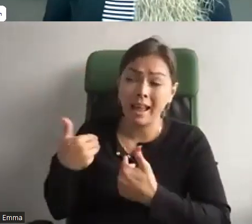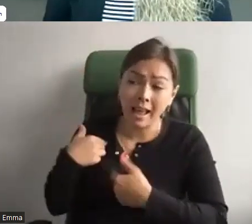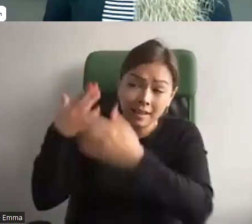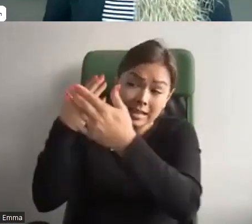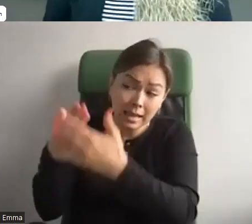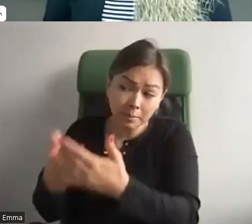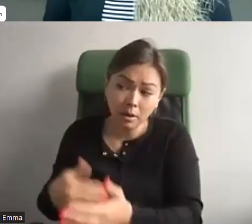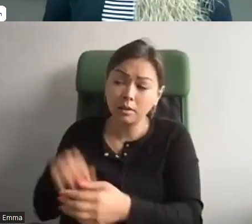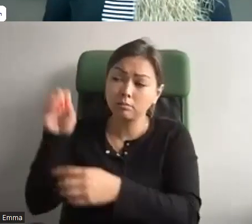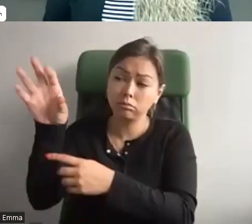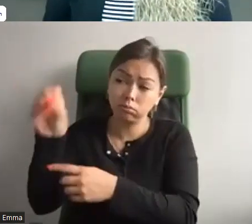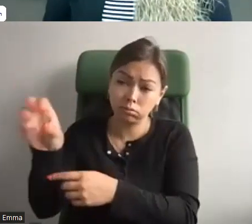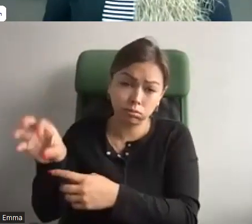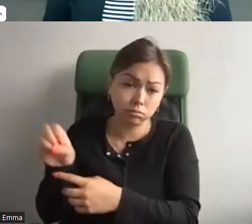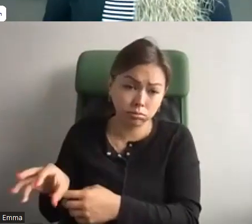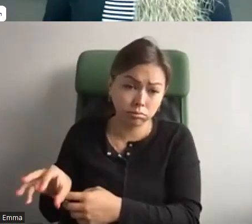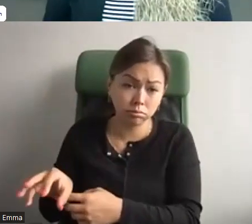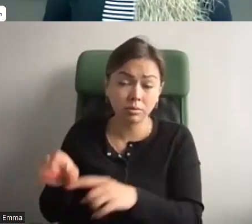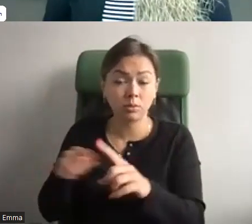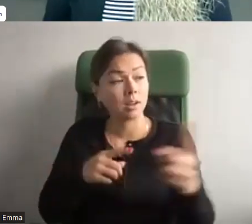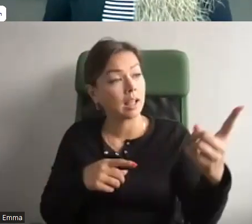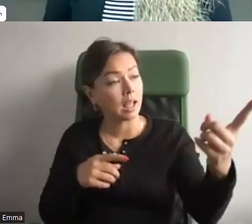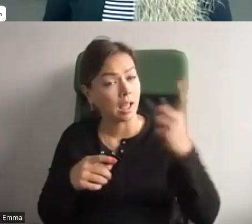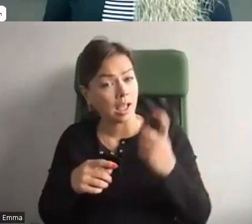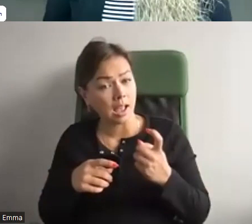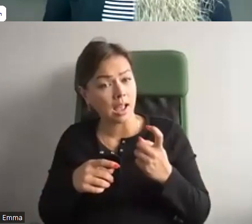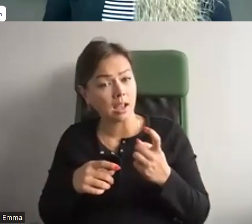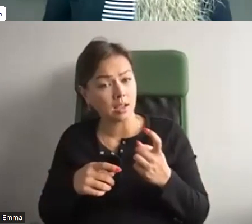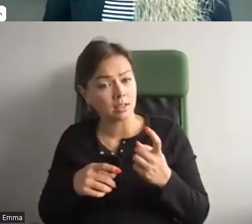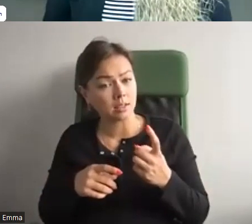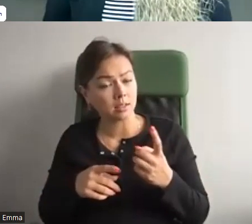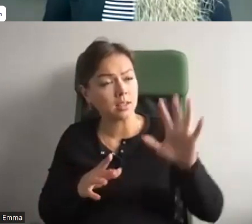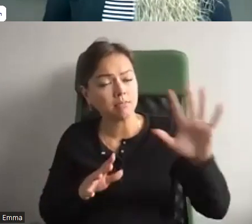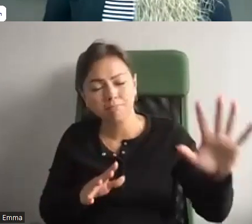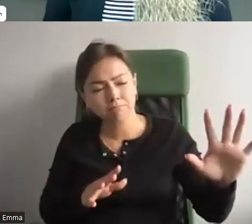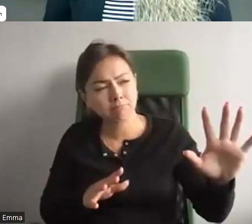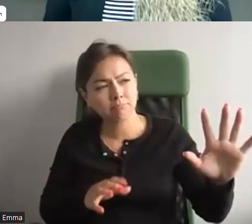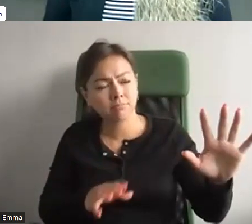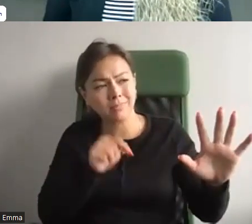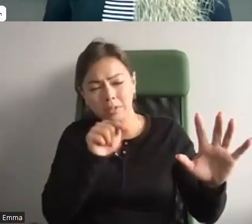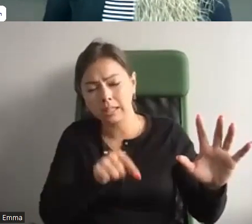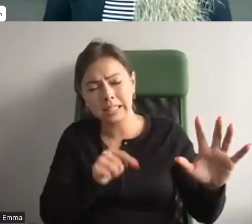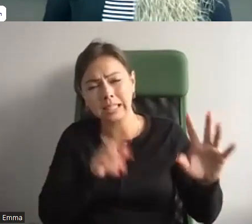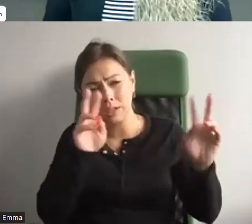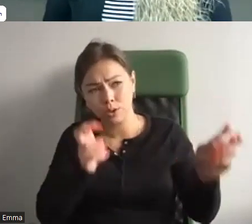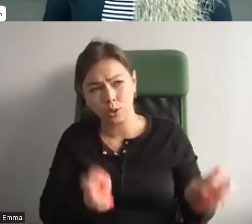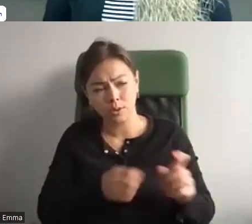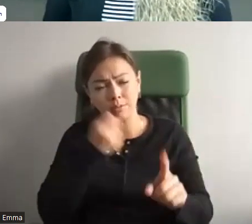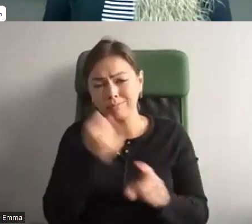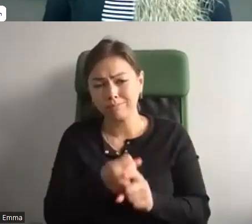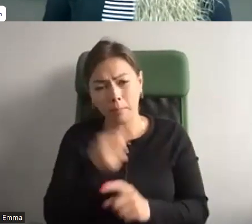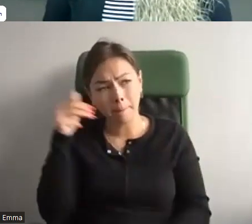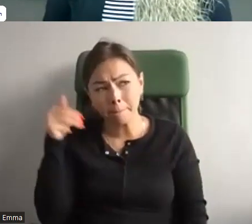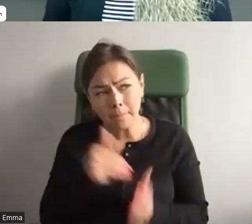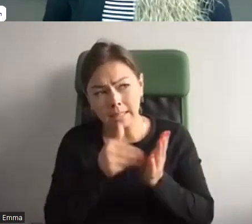handout, going immediately from the question to, this is an issue that affects millions of women every day.